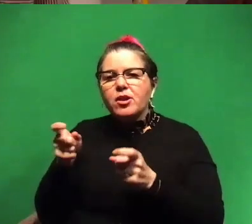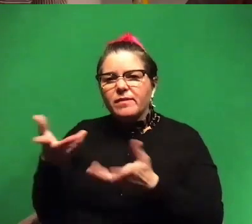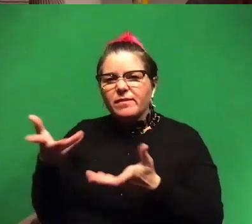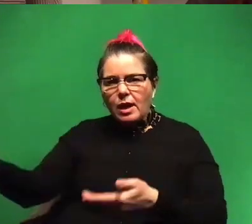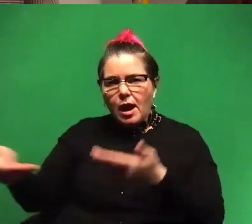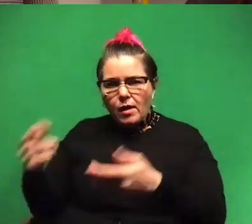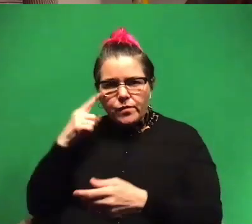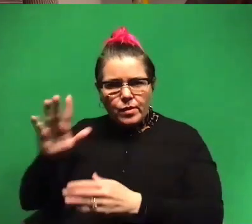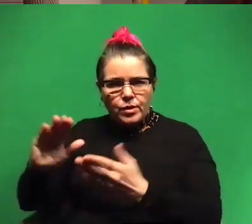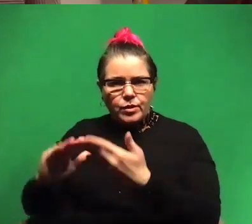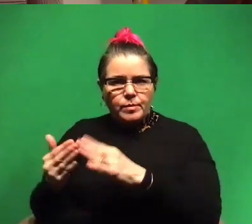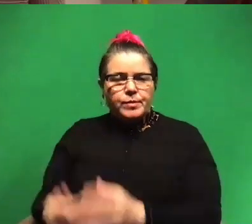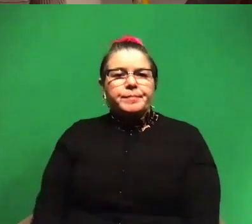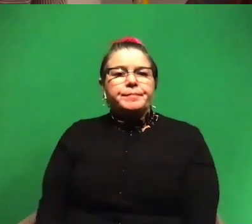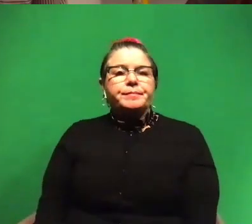community.